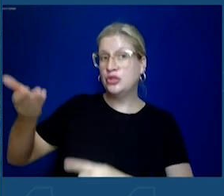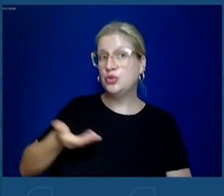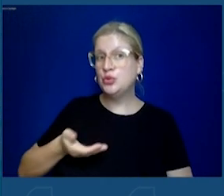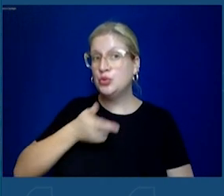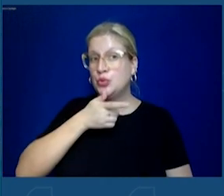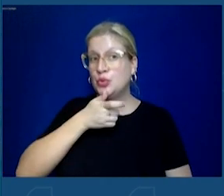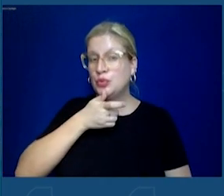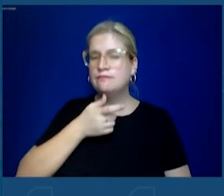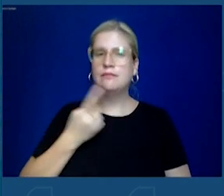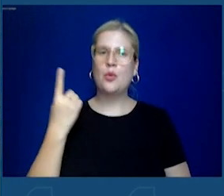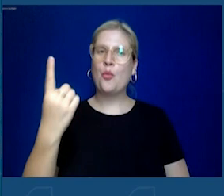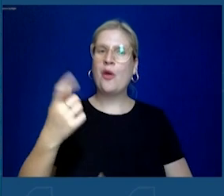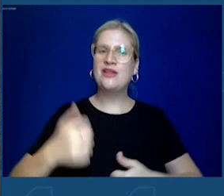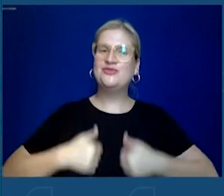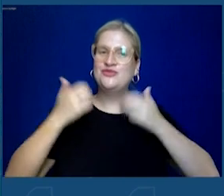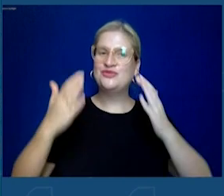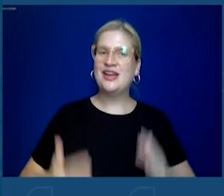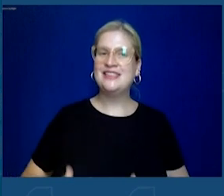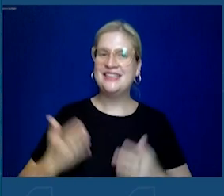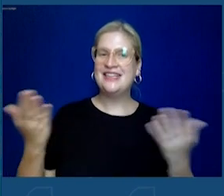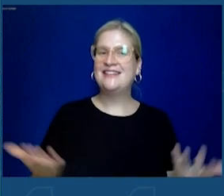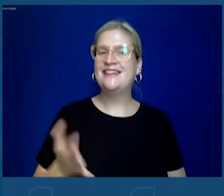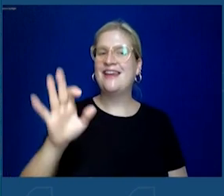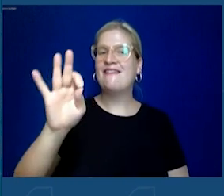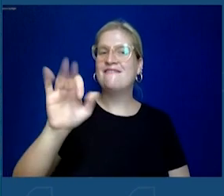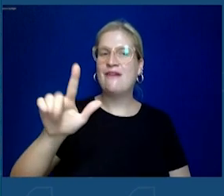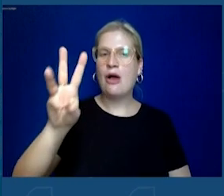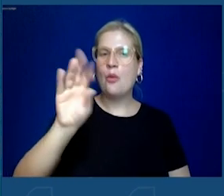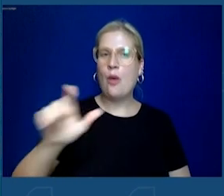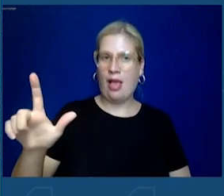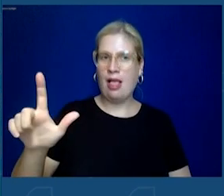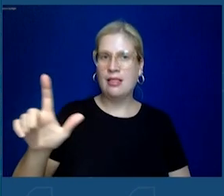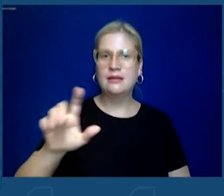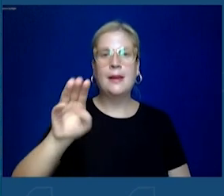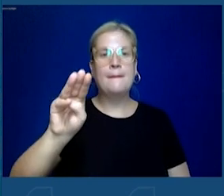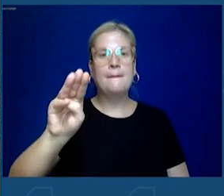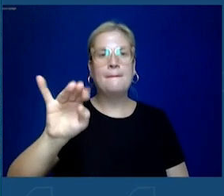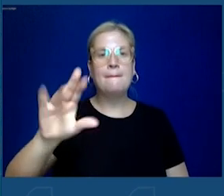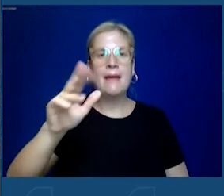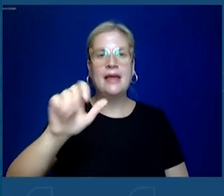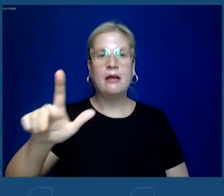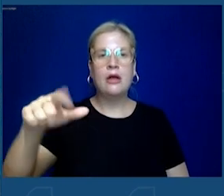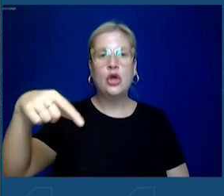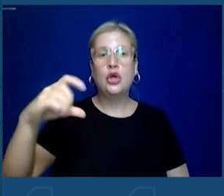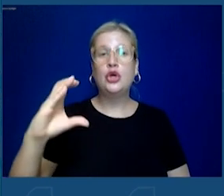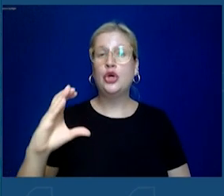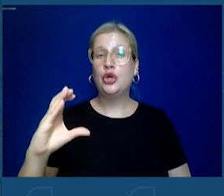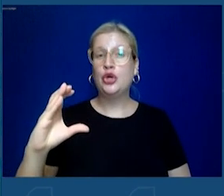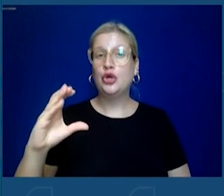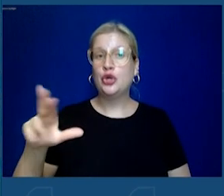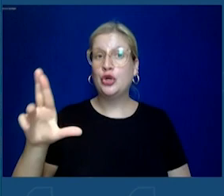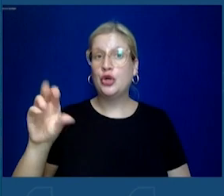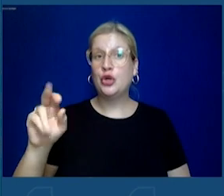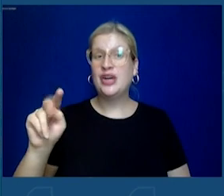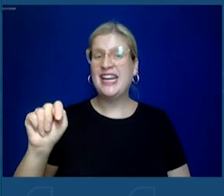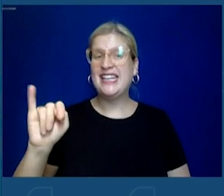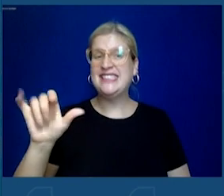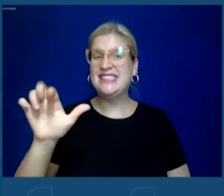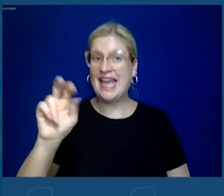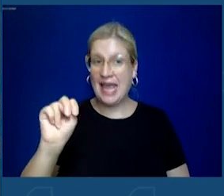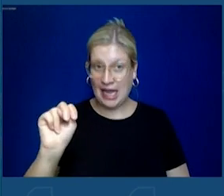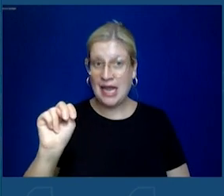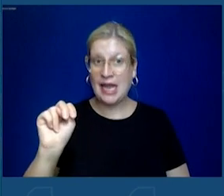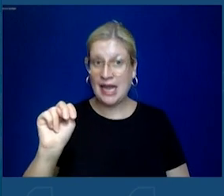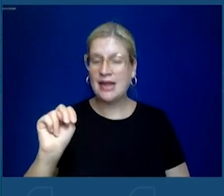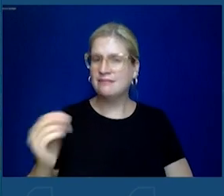of the residents here at Folwell Apartments, Mr. Michael Curitan. Mr. Curitan, come on up and say a few